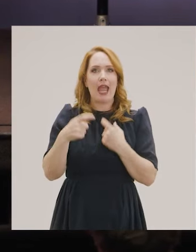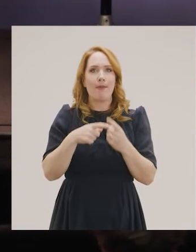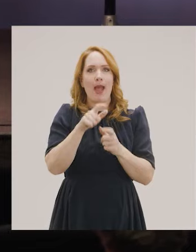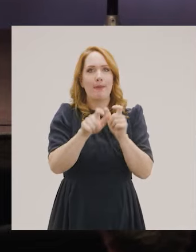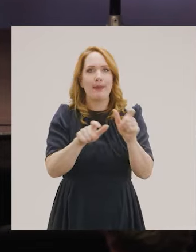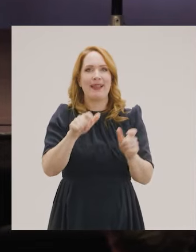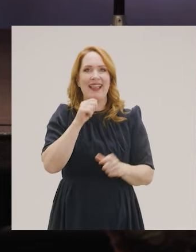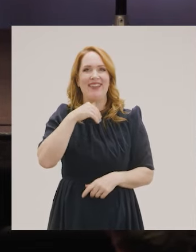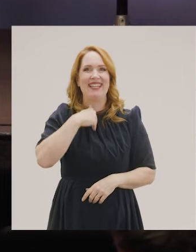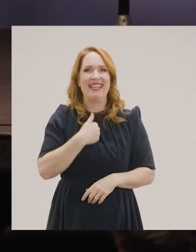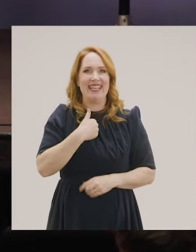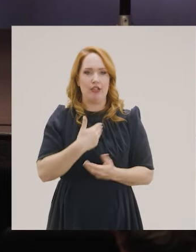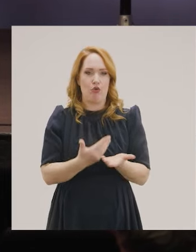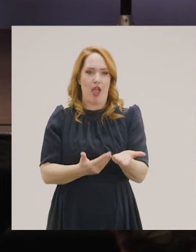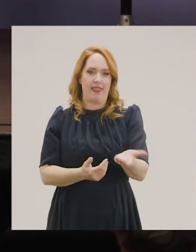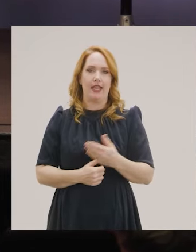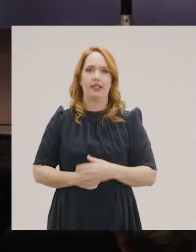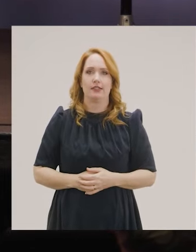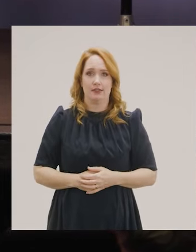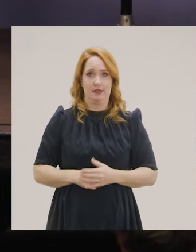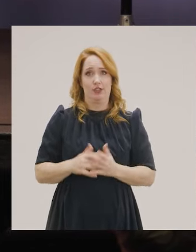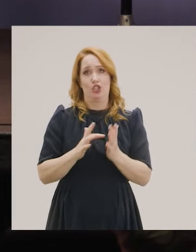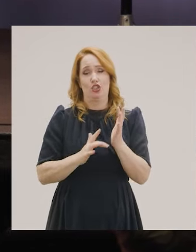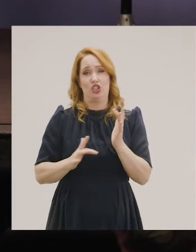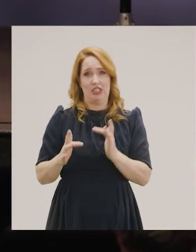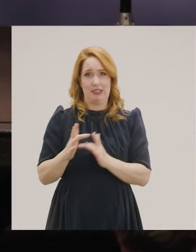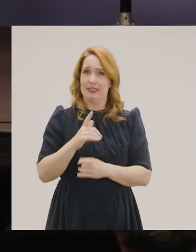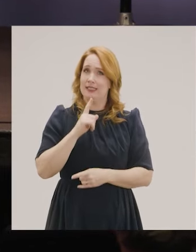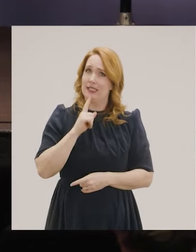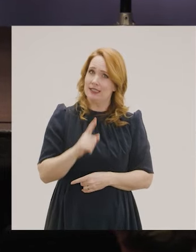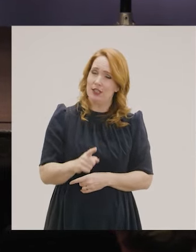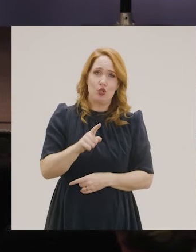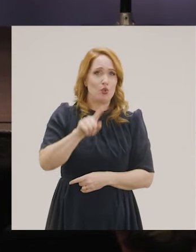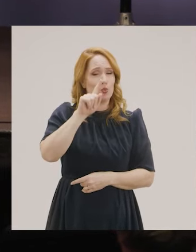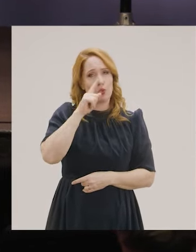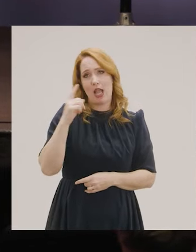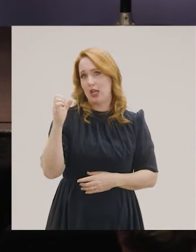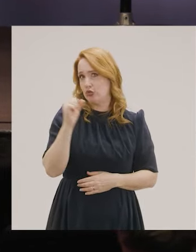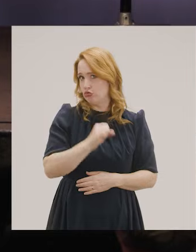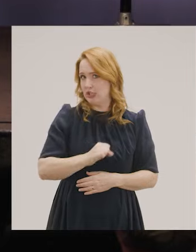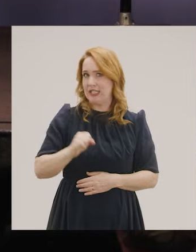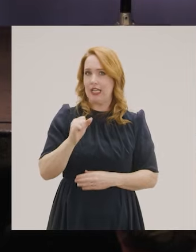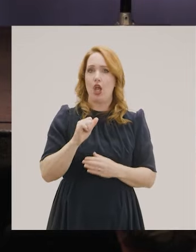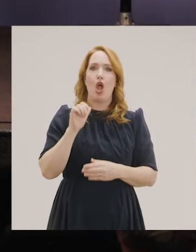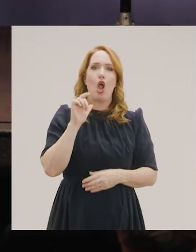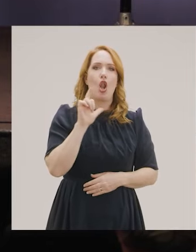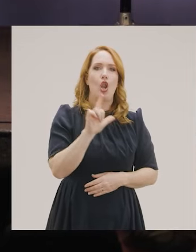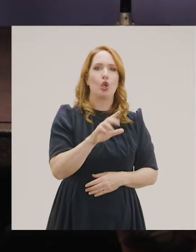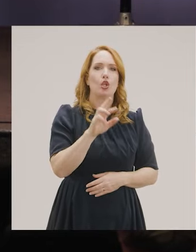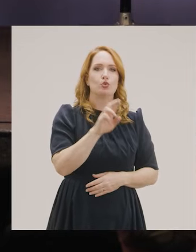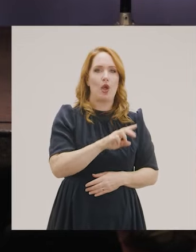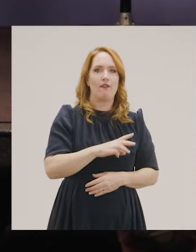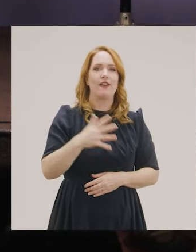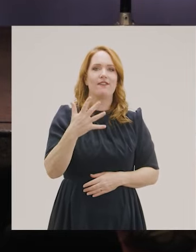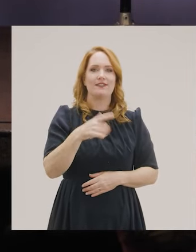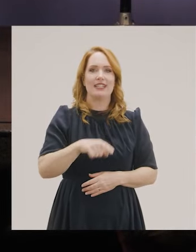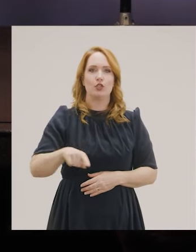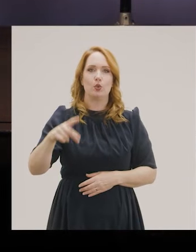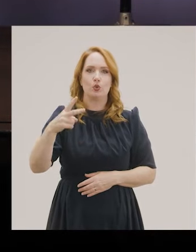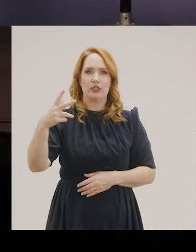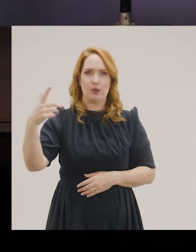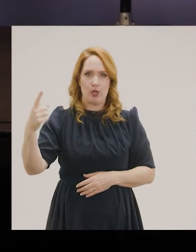not care about need that is directly in front of us. Jesus warned over and over again about not becoming greedy.